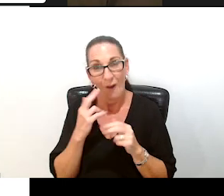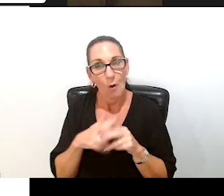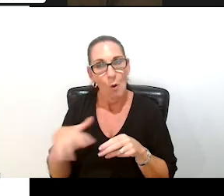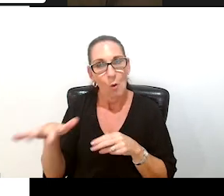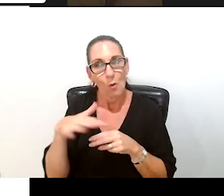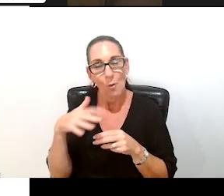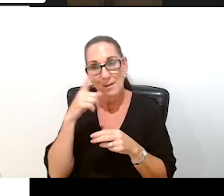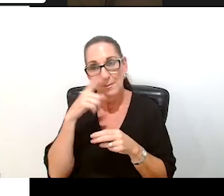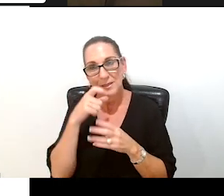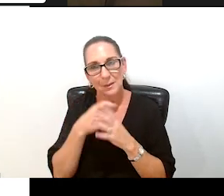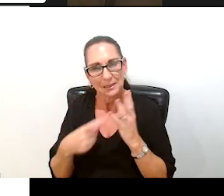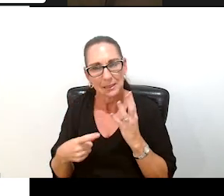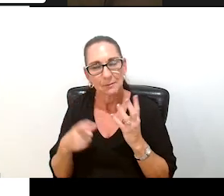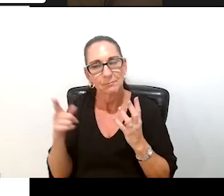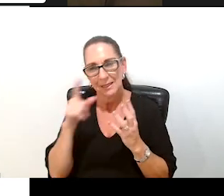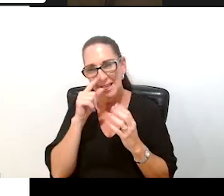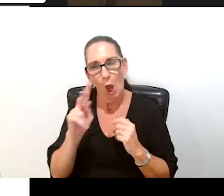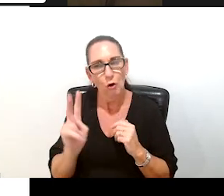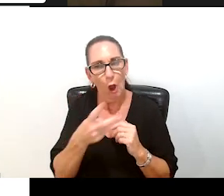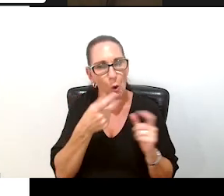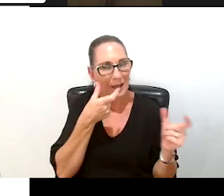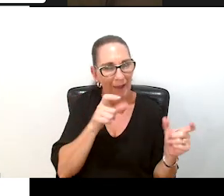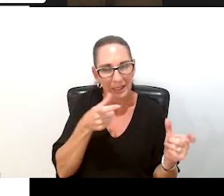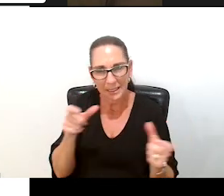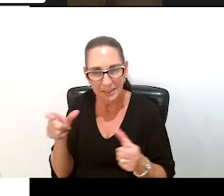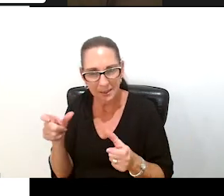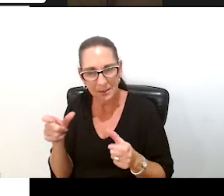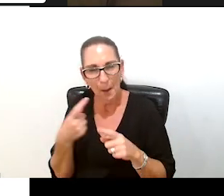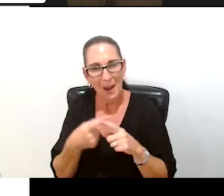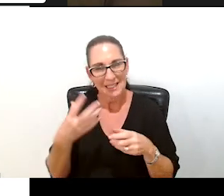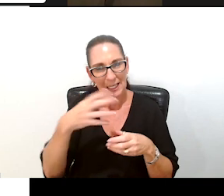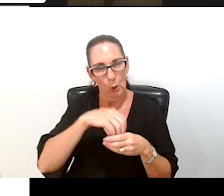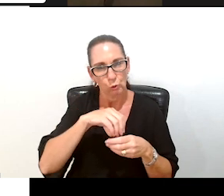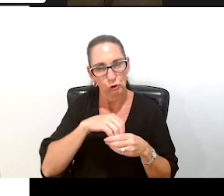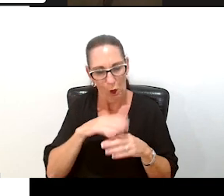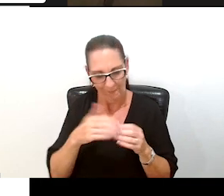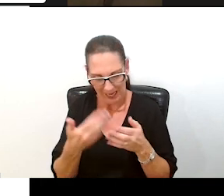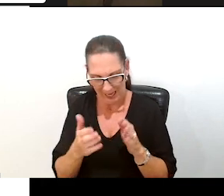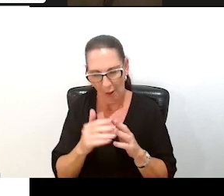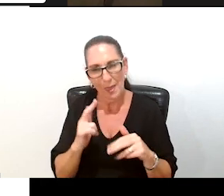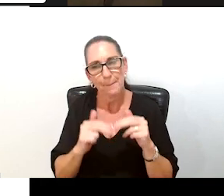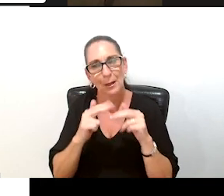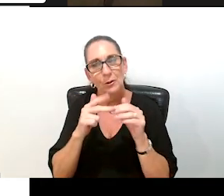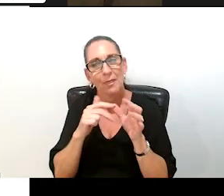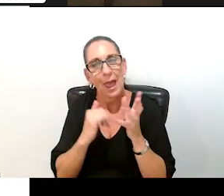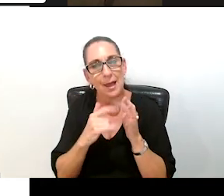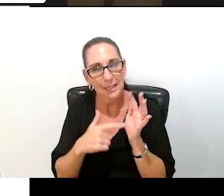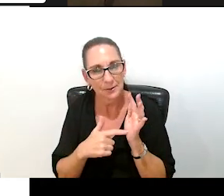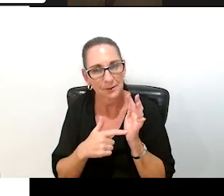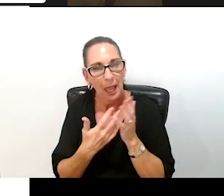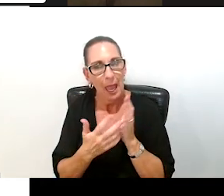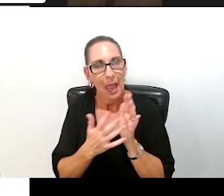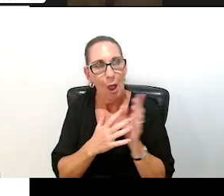good benefits through co-governance and inclusion in how the asset's being built and delivered and how it's going to